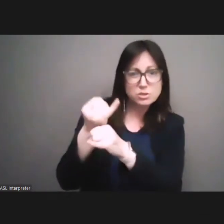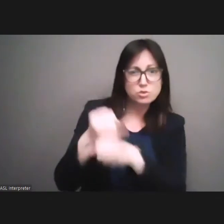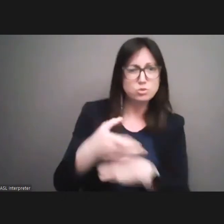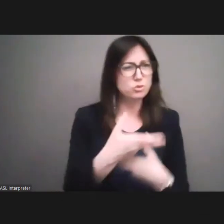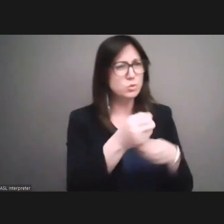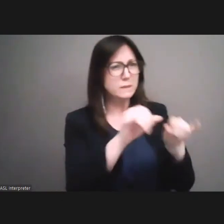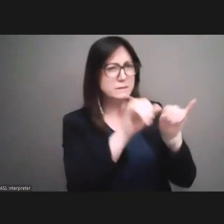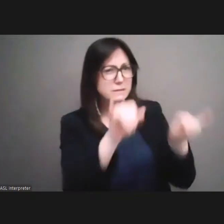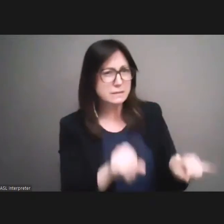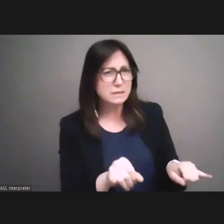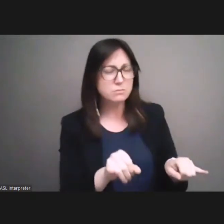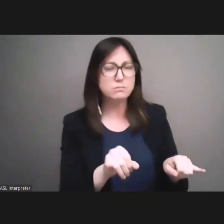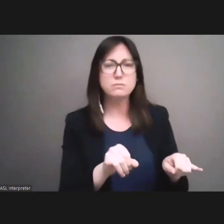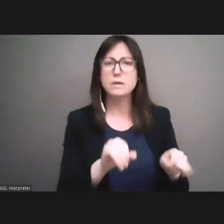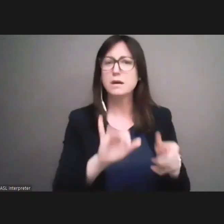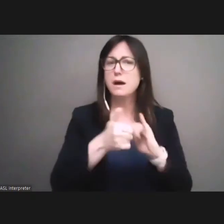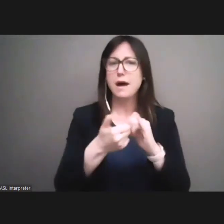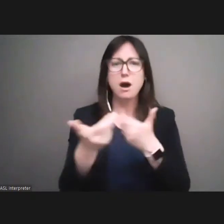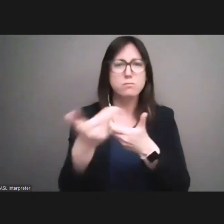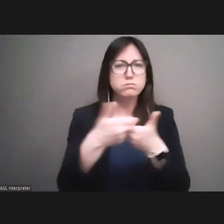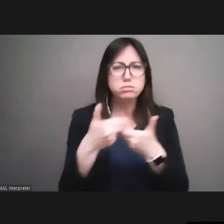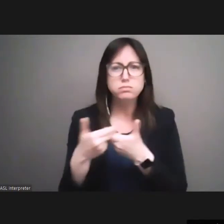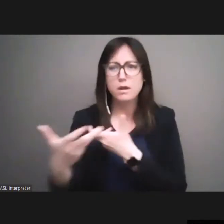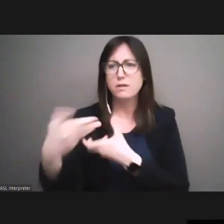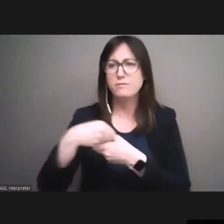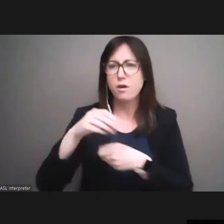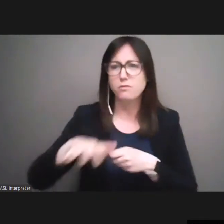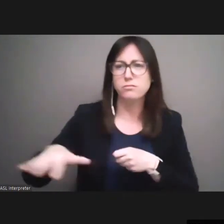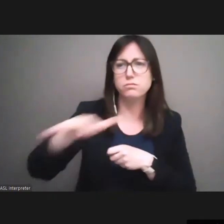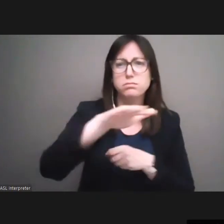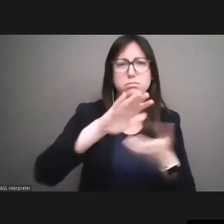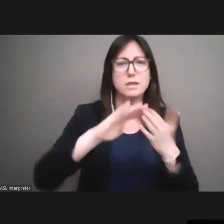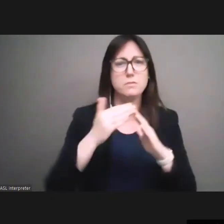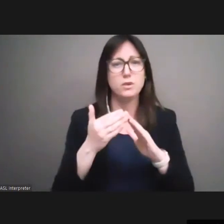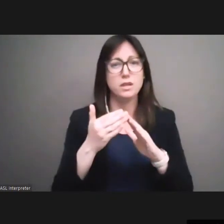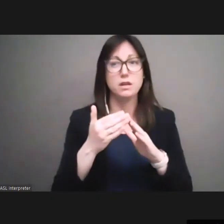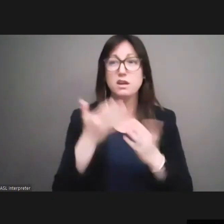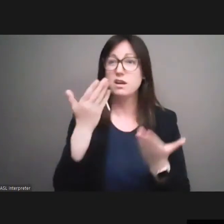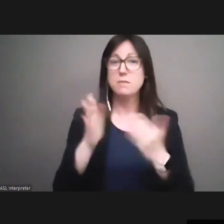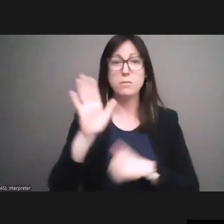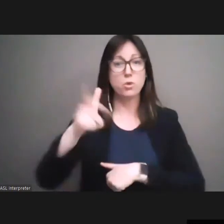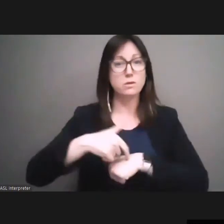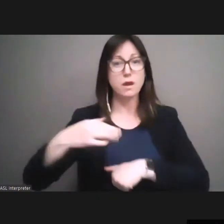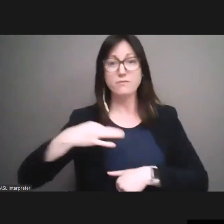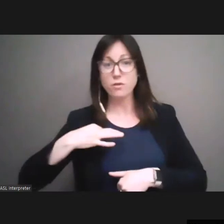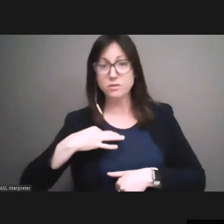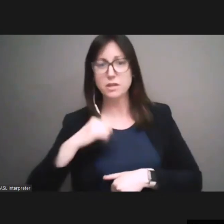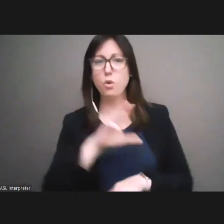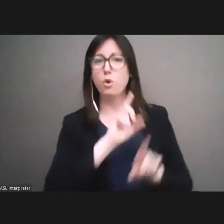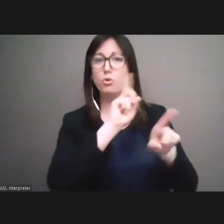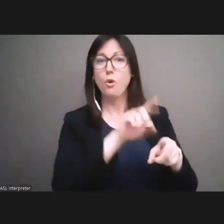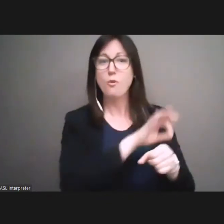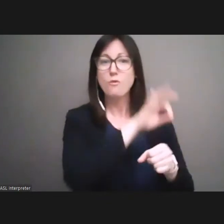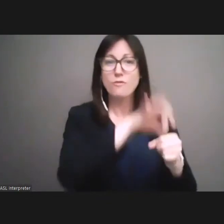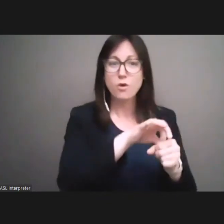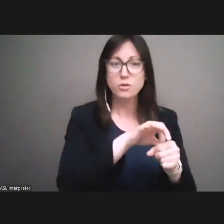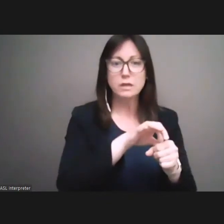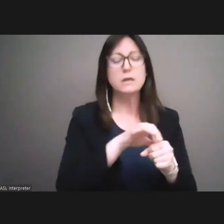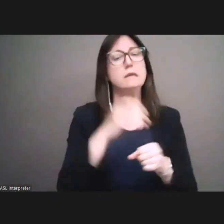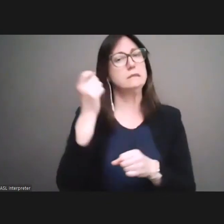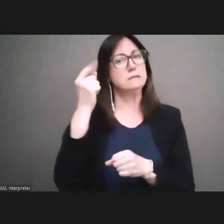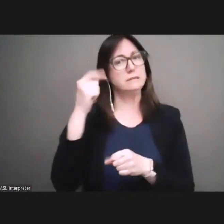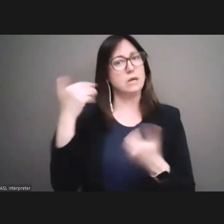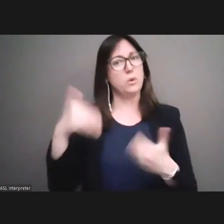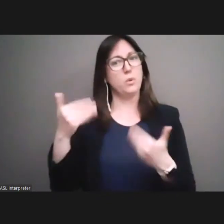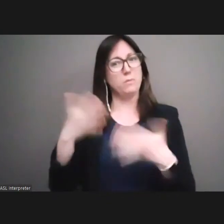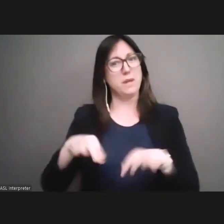as the ways we participate and engage in our communities, everything from volunteering to voting. I have big shoes to fill as